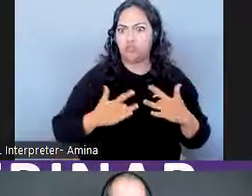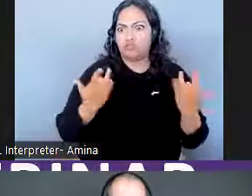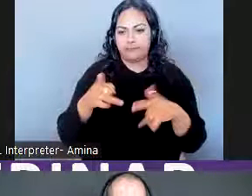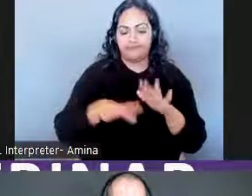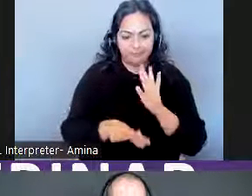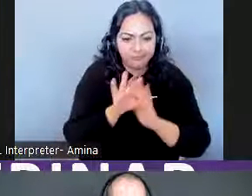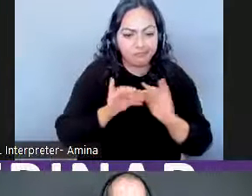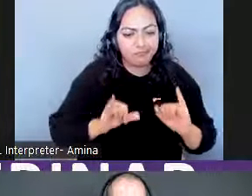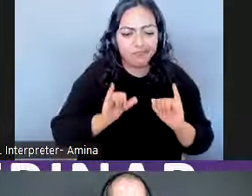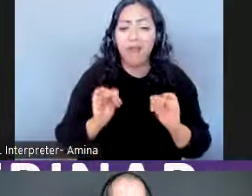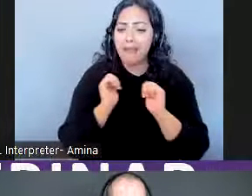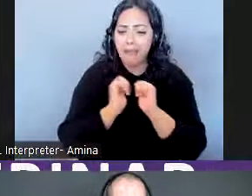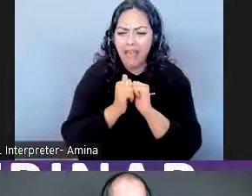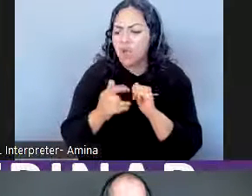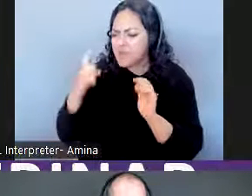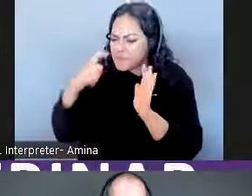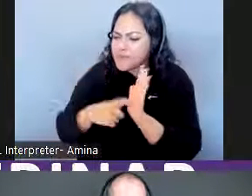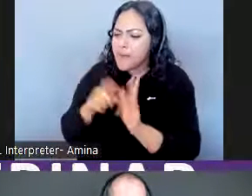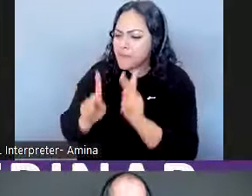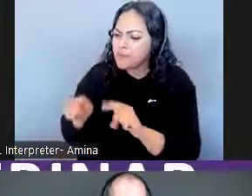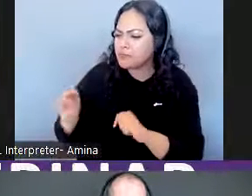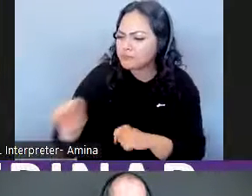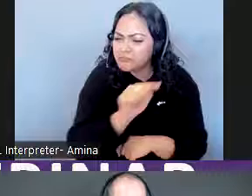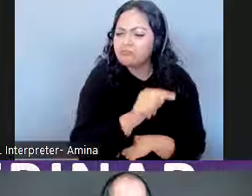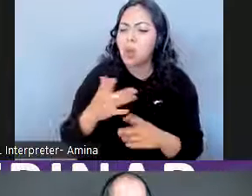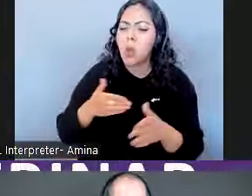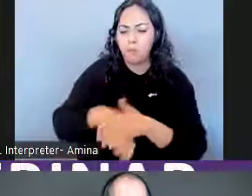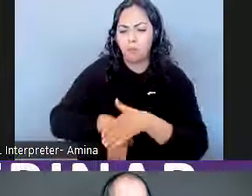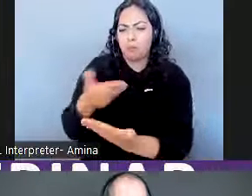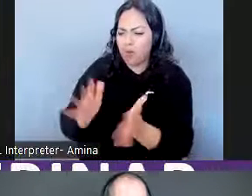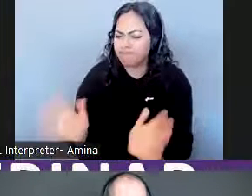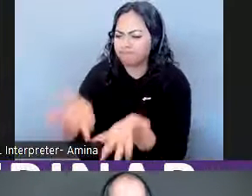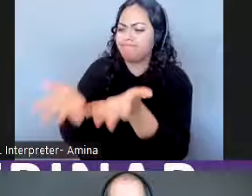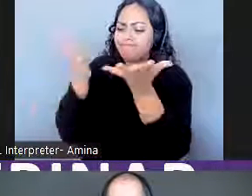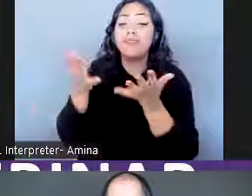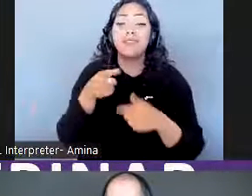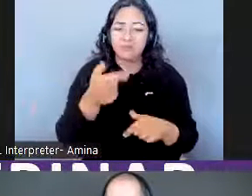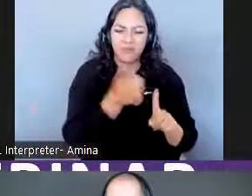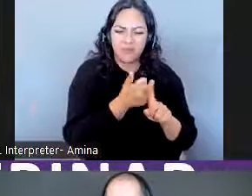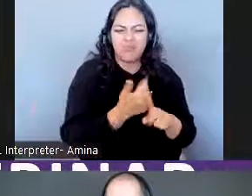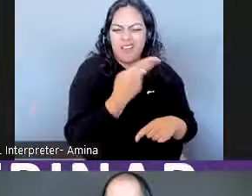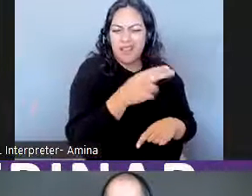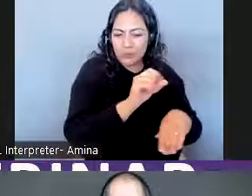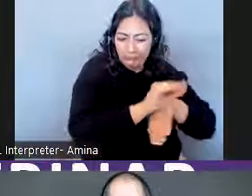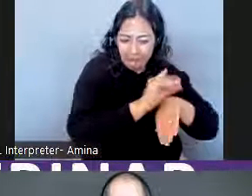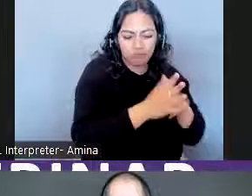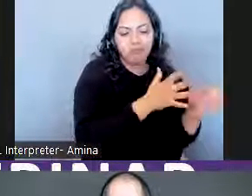they were born to be. She began as a high school counselor and soon moved to career services for